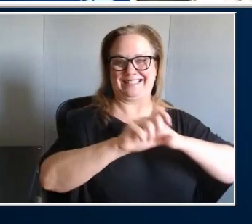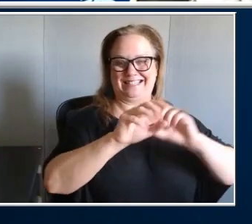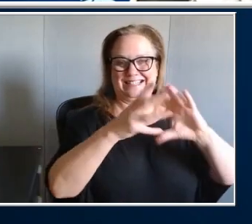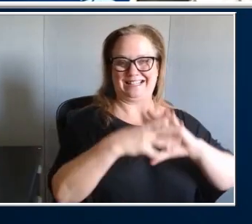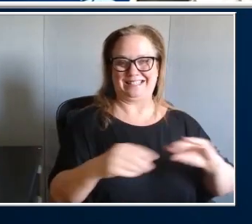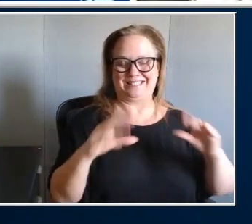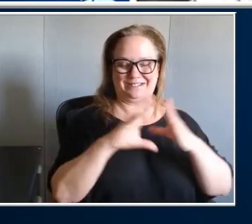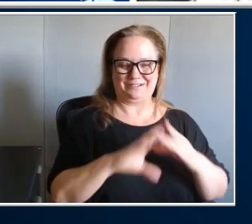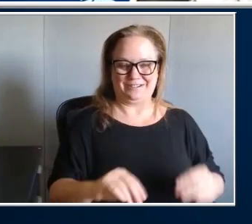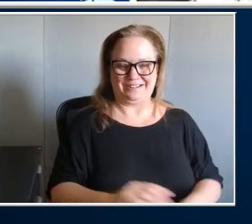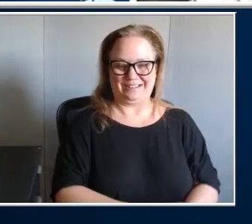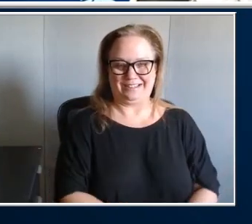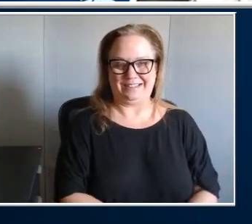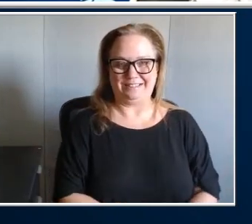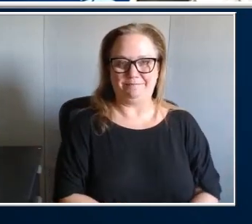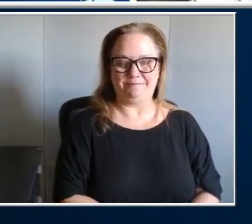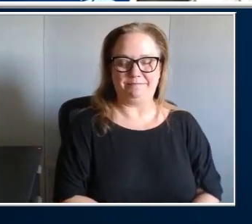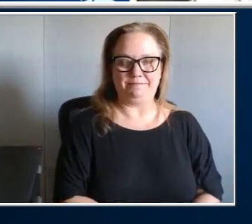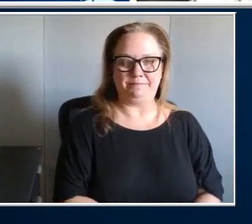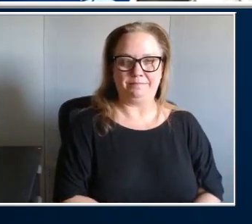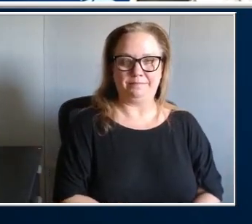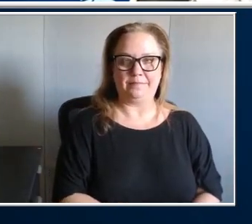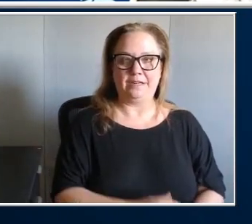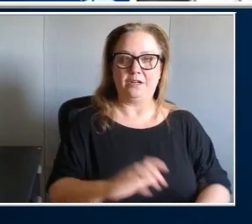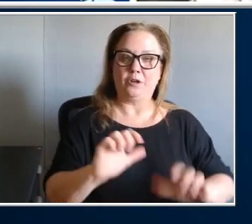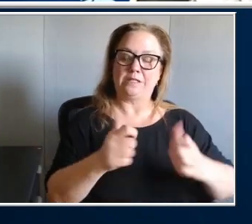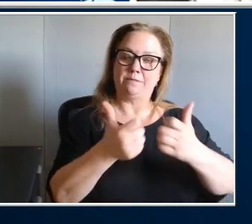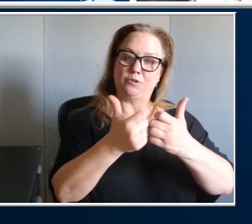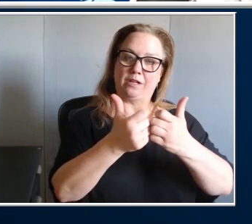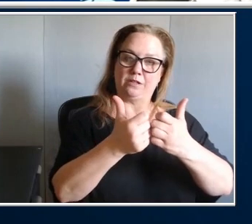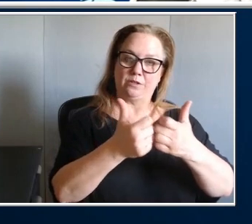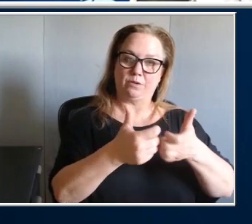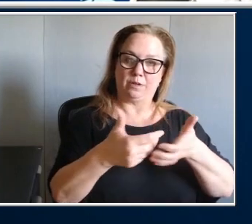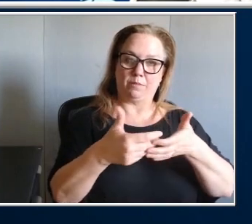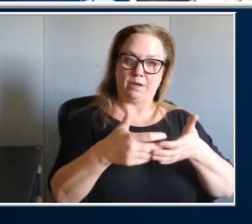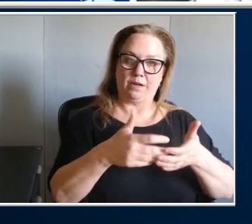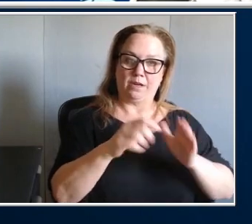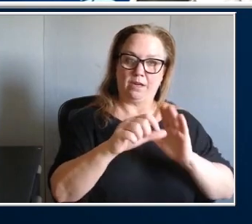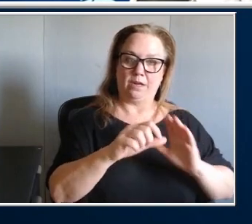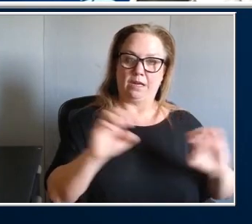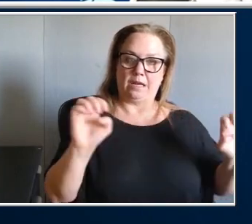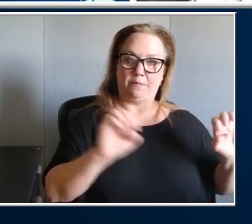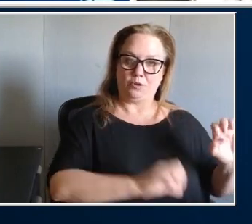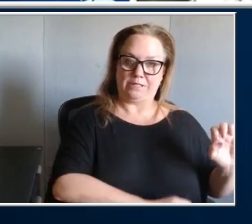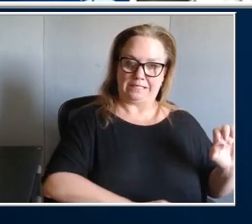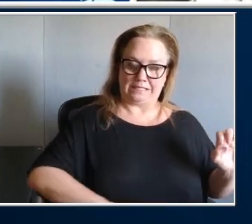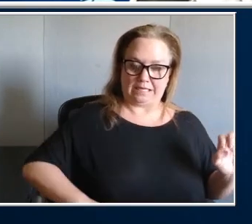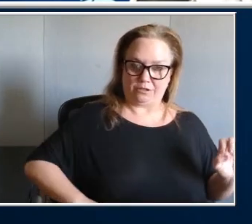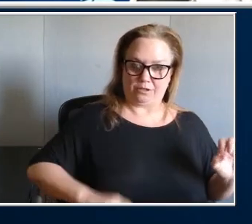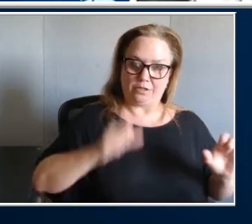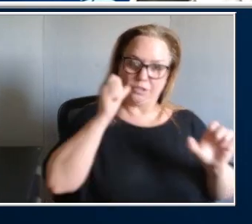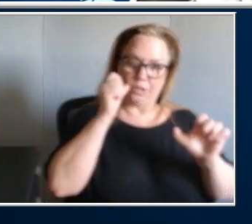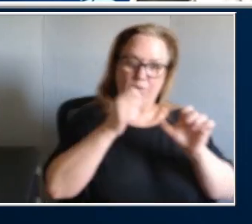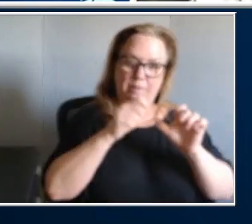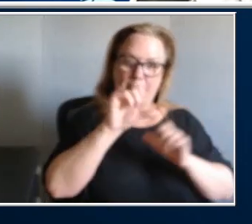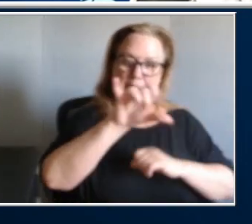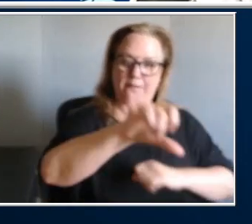But so it sounds like you had some challenges with the pregnancy. If you had to have an emergency C-section, and do you remember much about that?